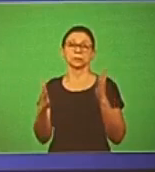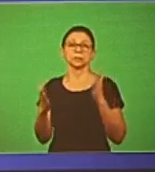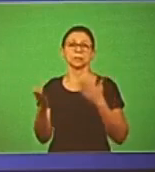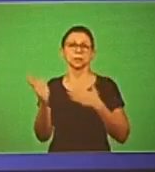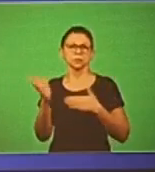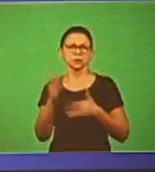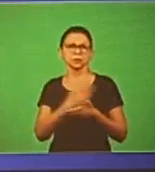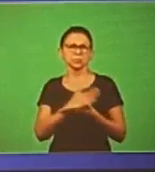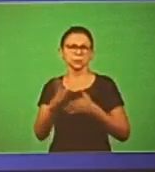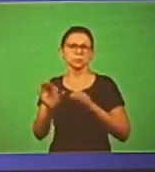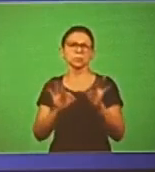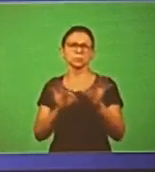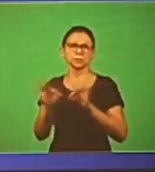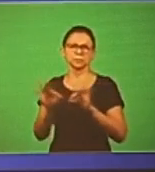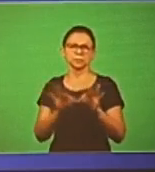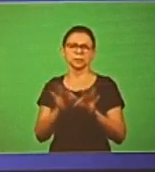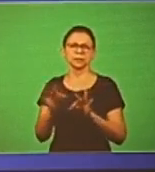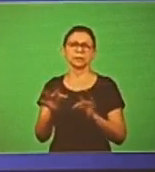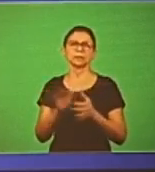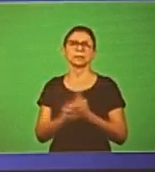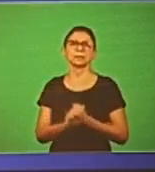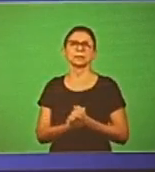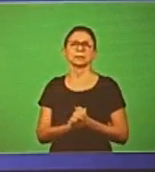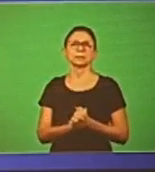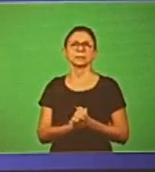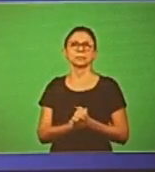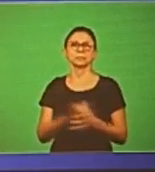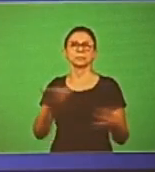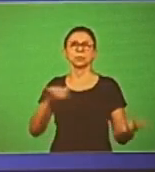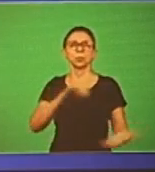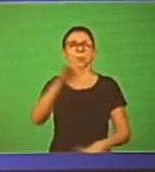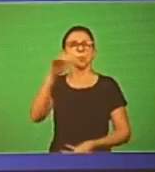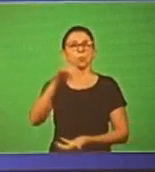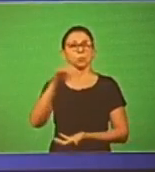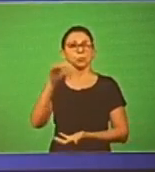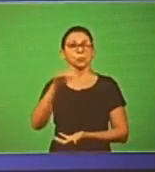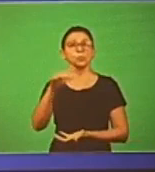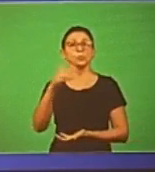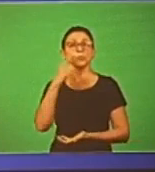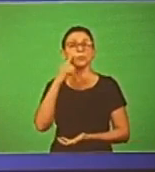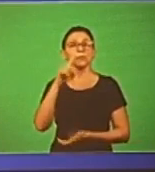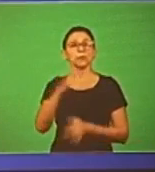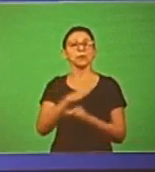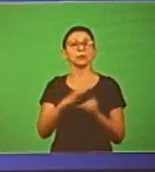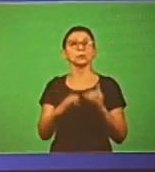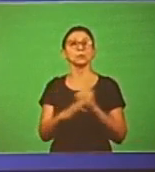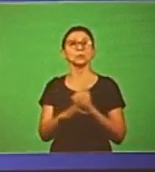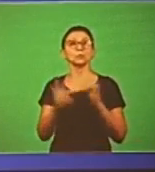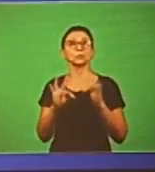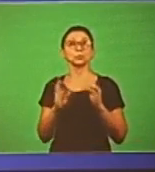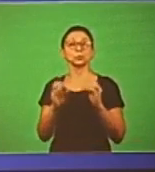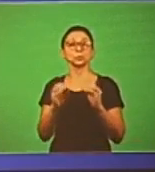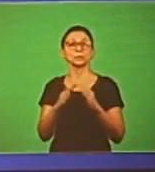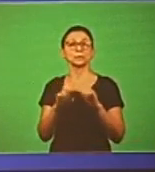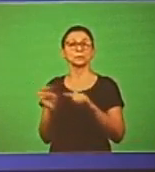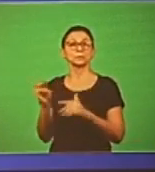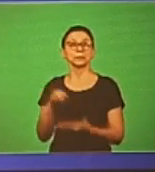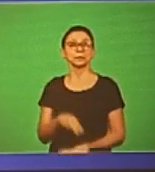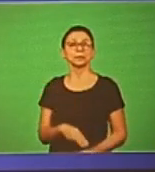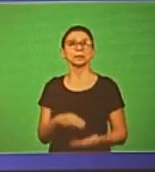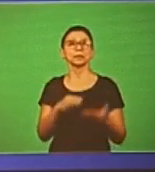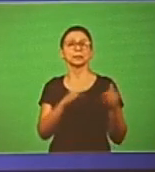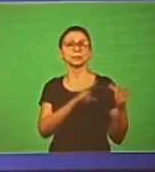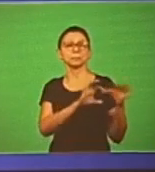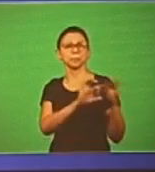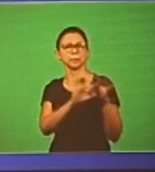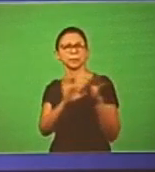and the preparation is being made for the transmission of the service that is going to be transmitted to all our churches, and church